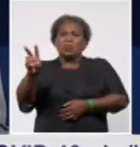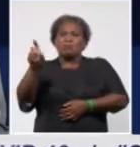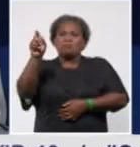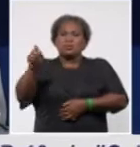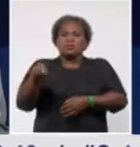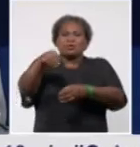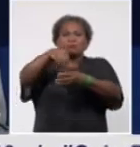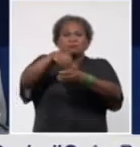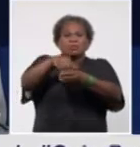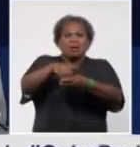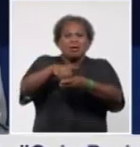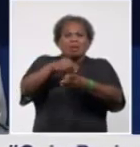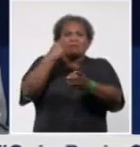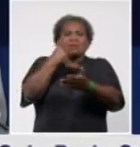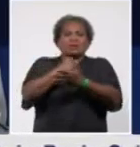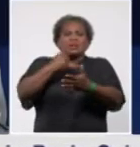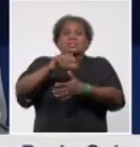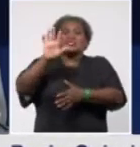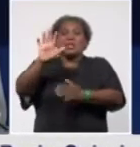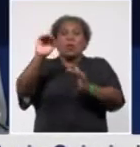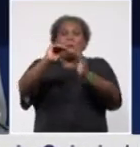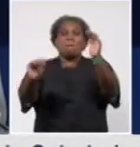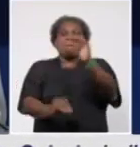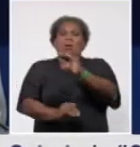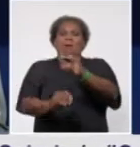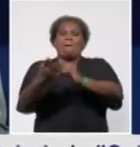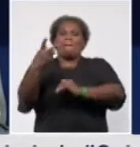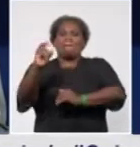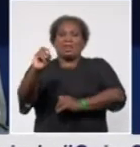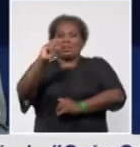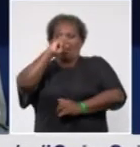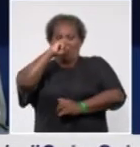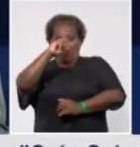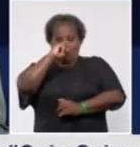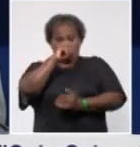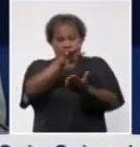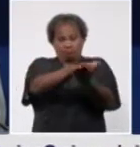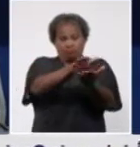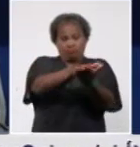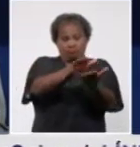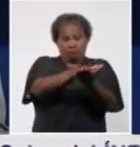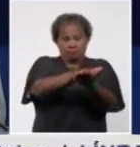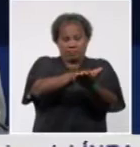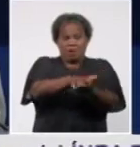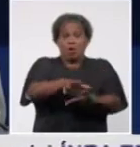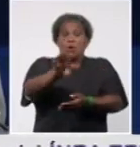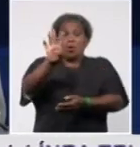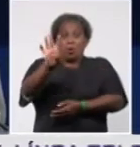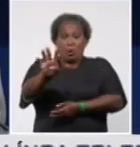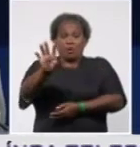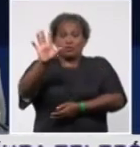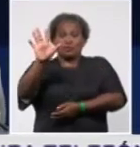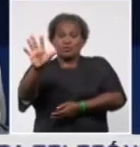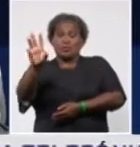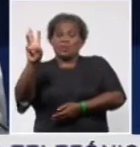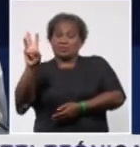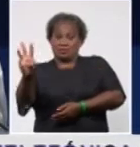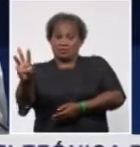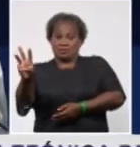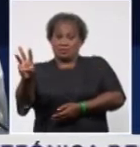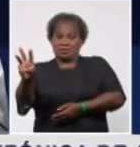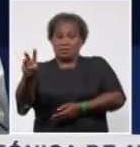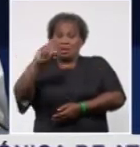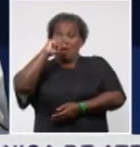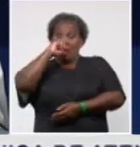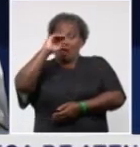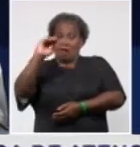of 453 children or pediatric cases under 18 years of age to have tested positive for